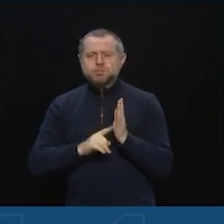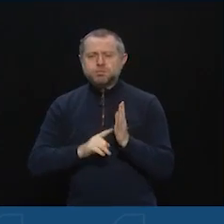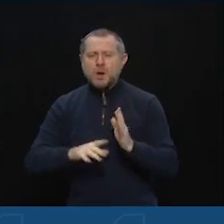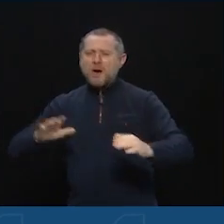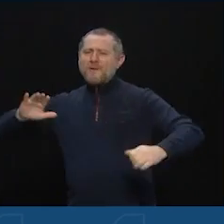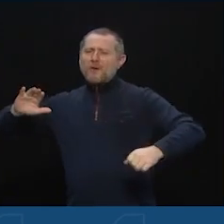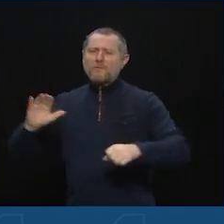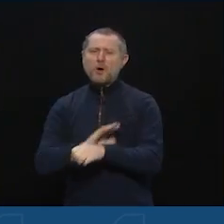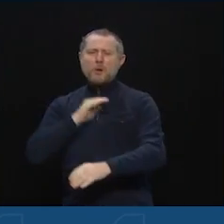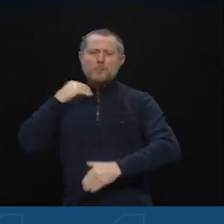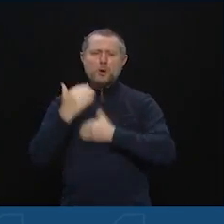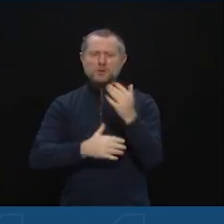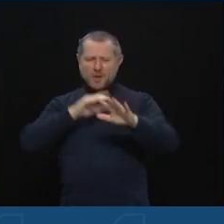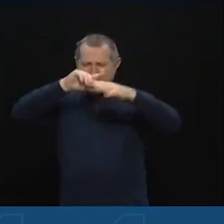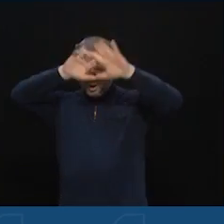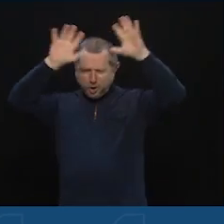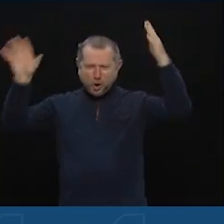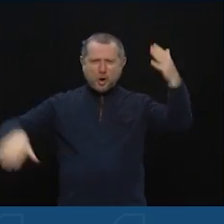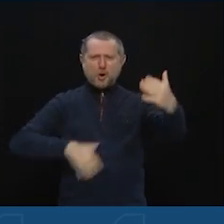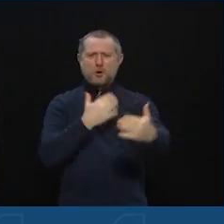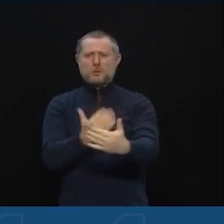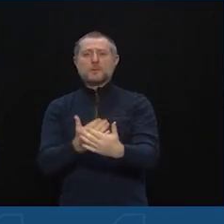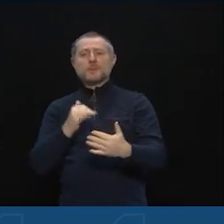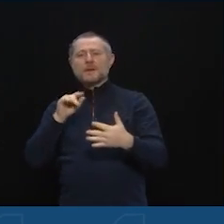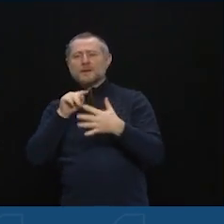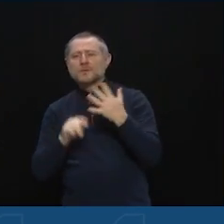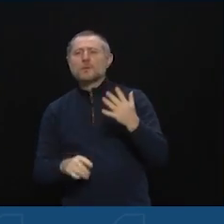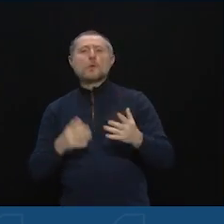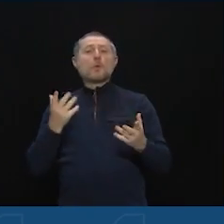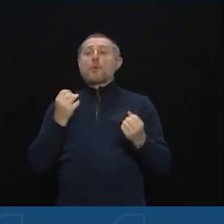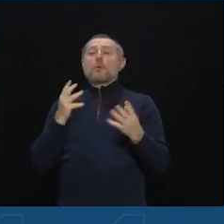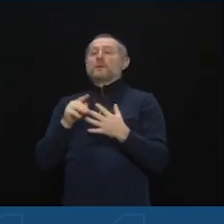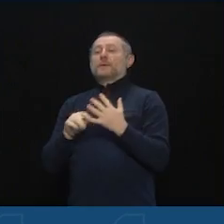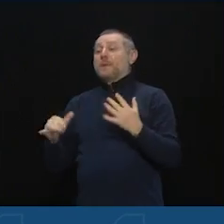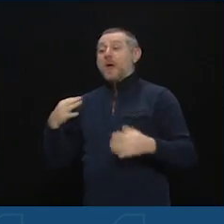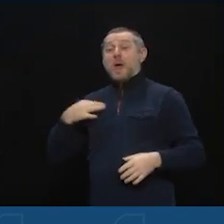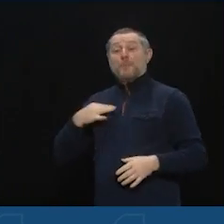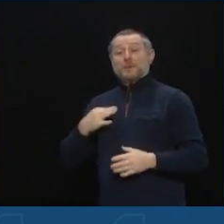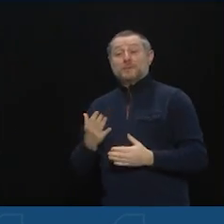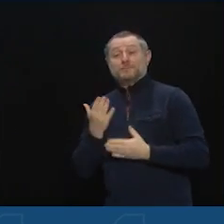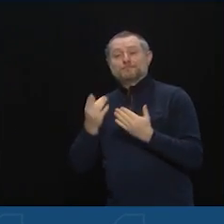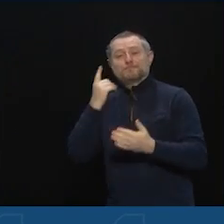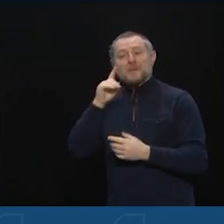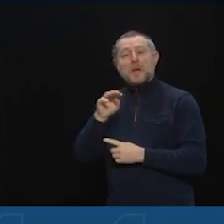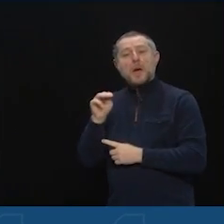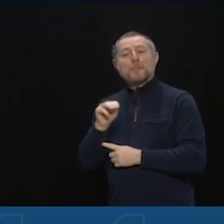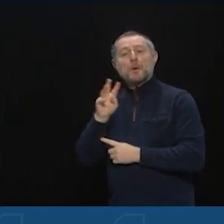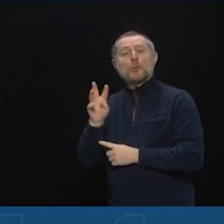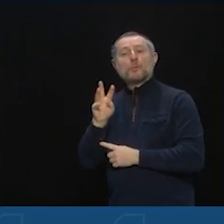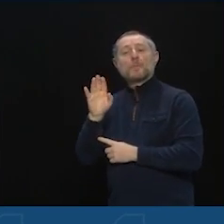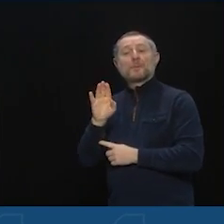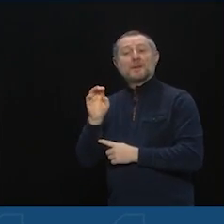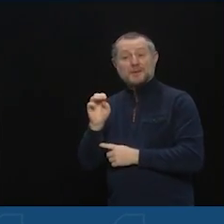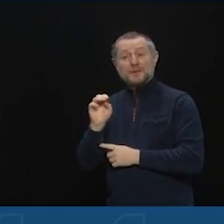it's this, where I look at issues like applying for MWBEs, what a hassle that is.